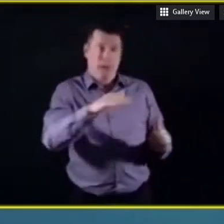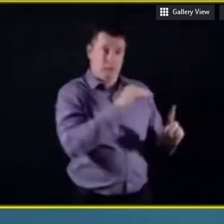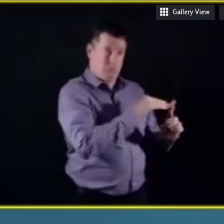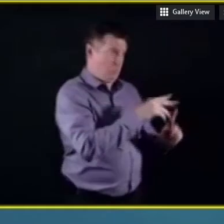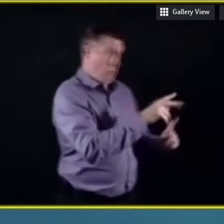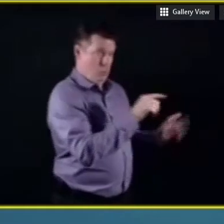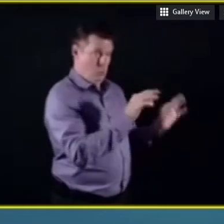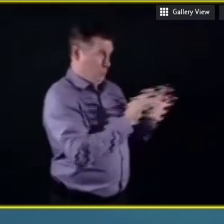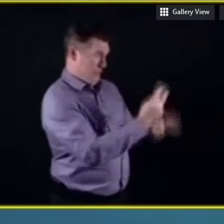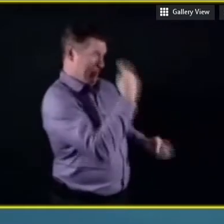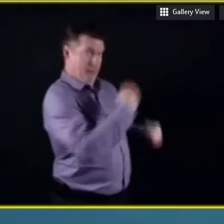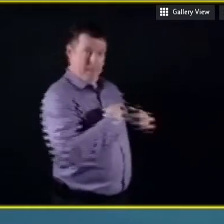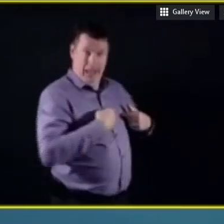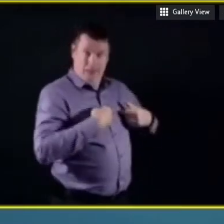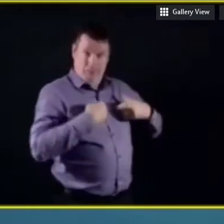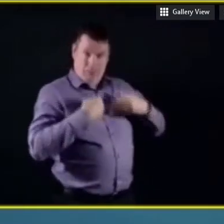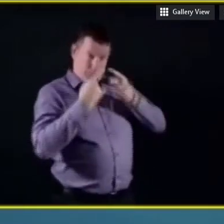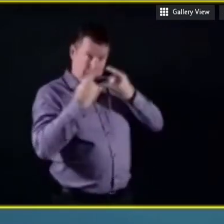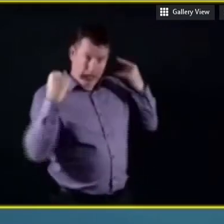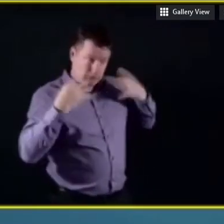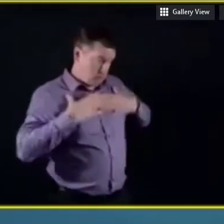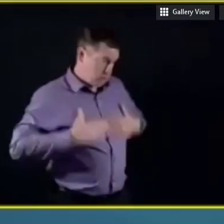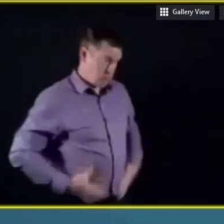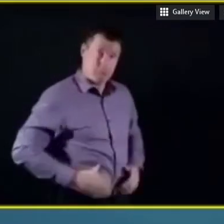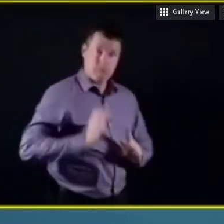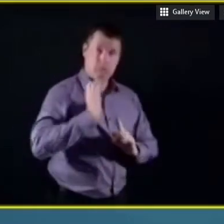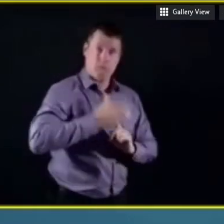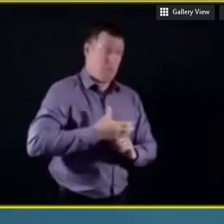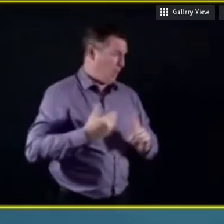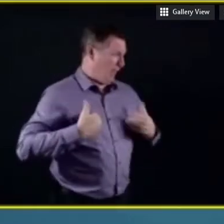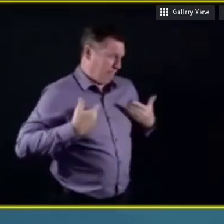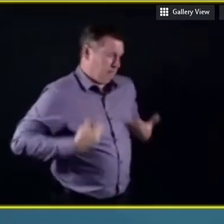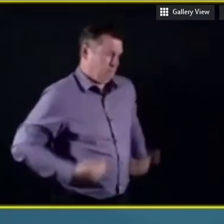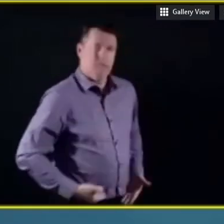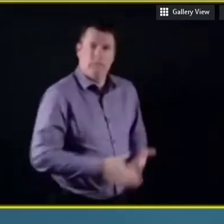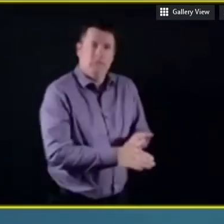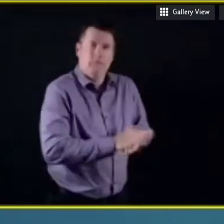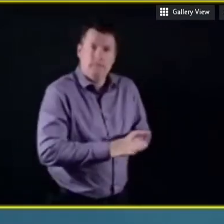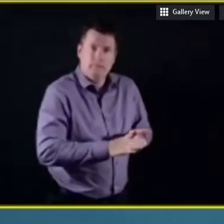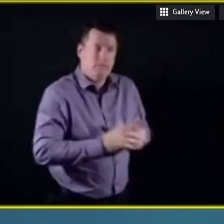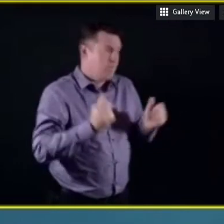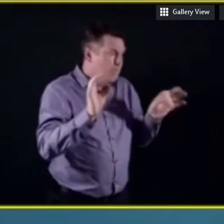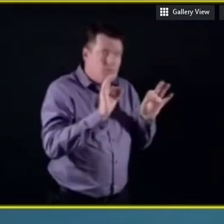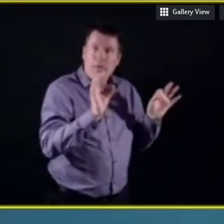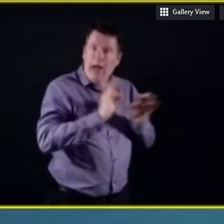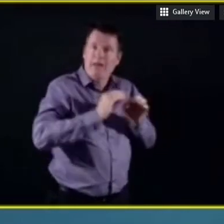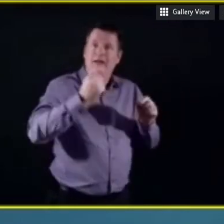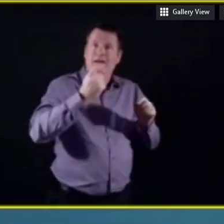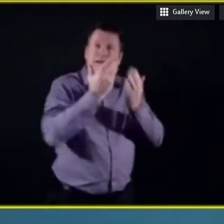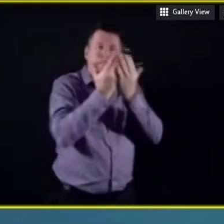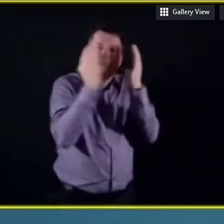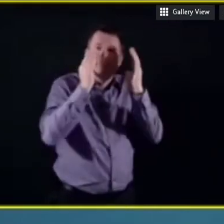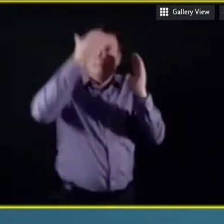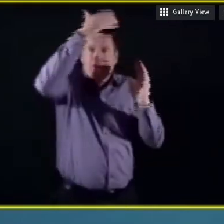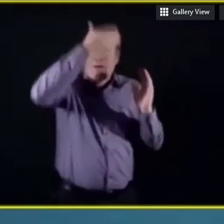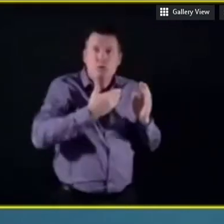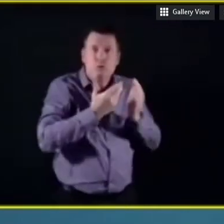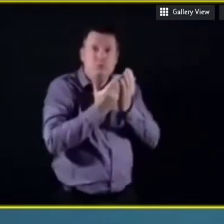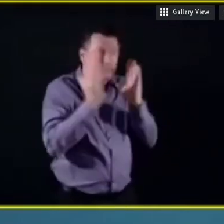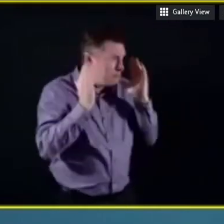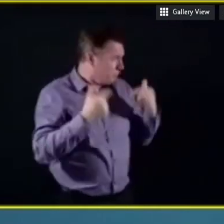that. Yeah. The face shield. I think that does enough for the patients. Plus, they're